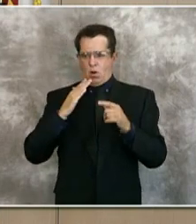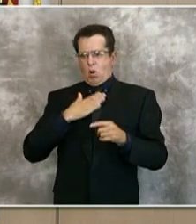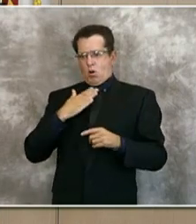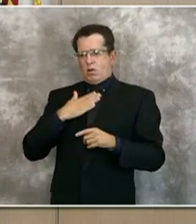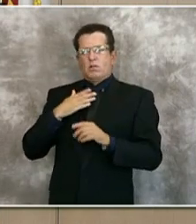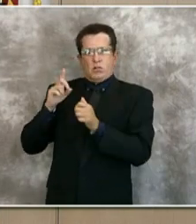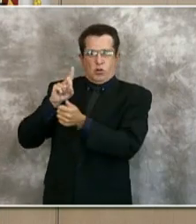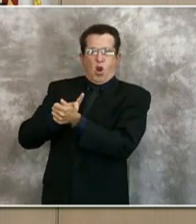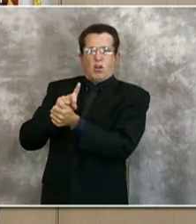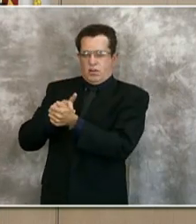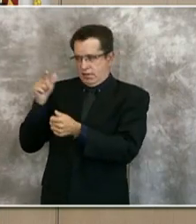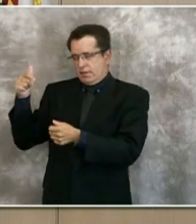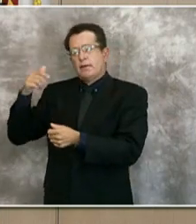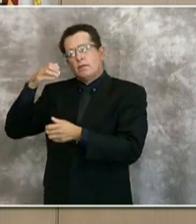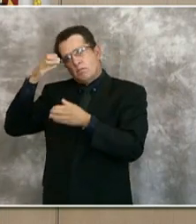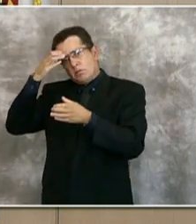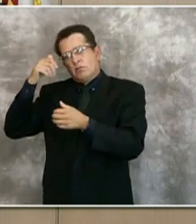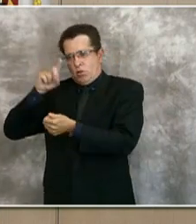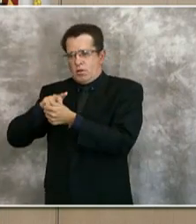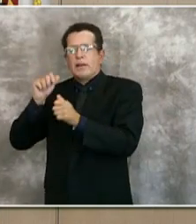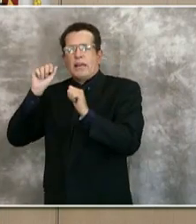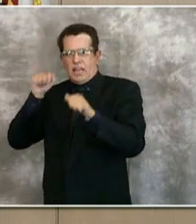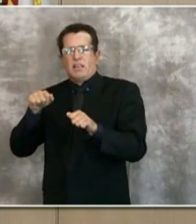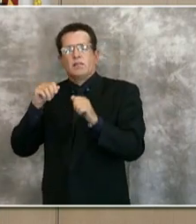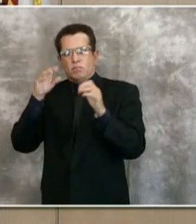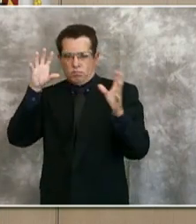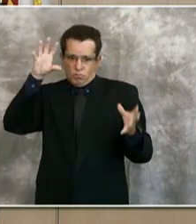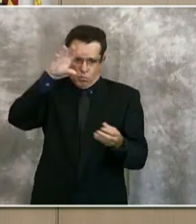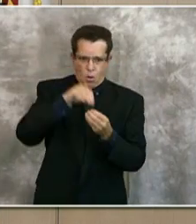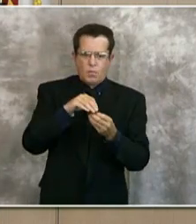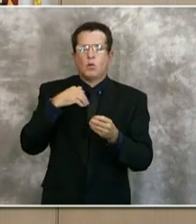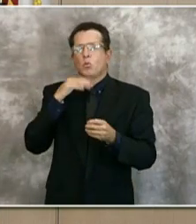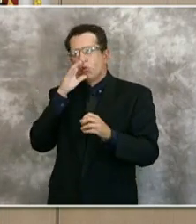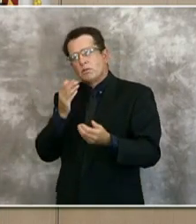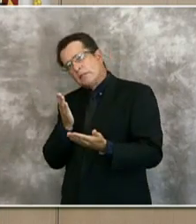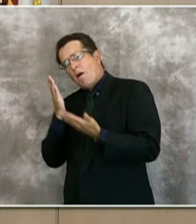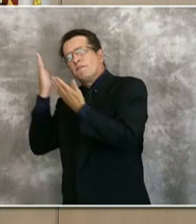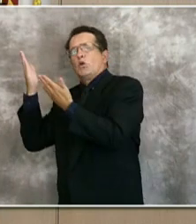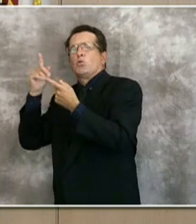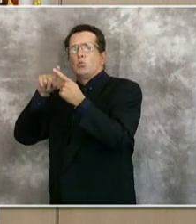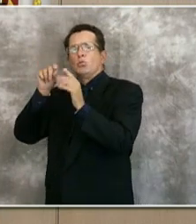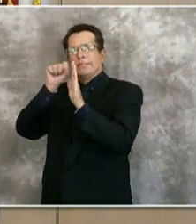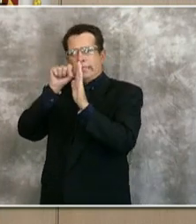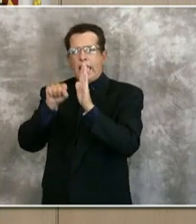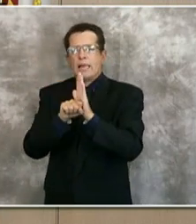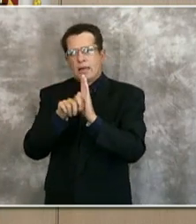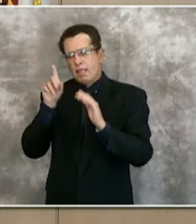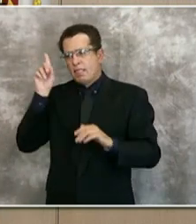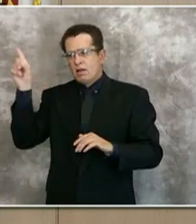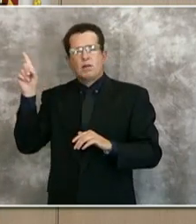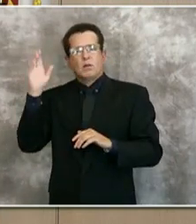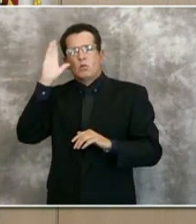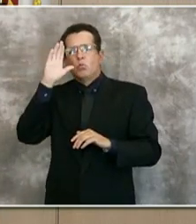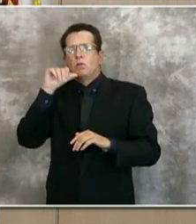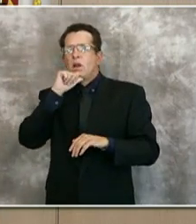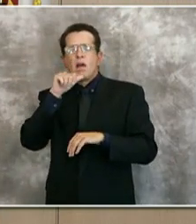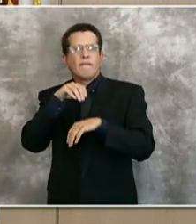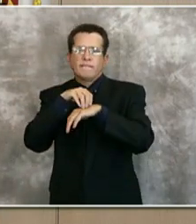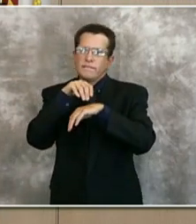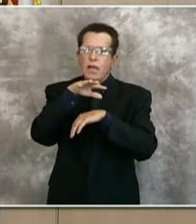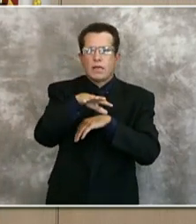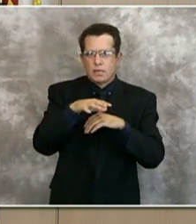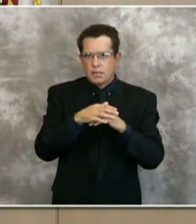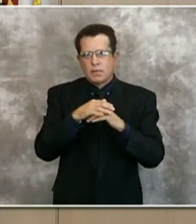epidemiologists calculate that here and we send it up to the state. And it doesn't impact, however, the fact